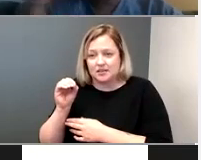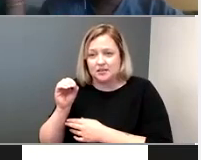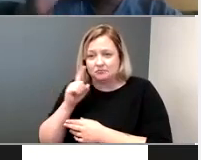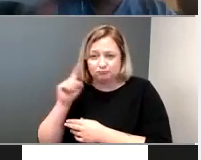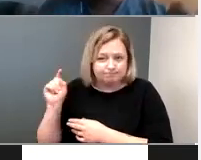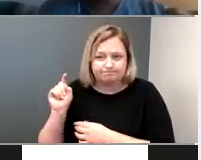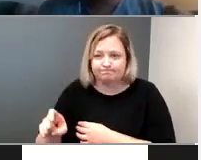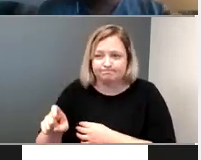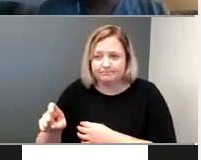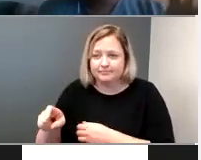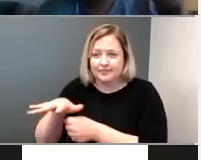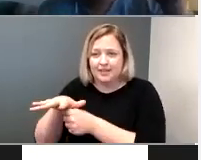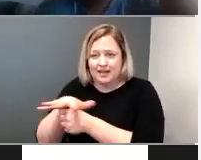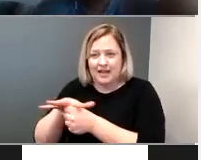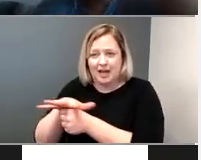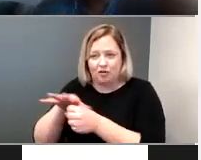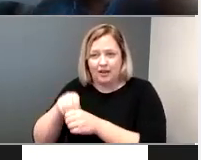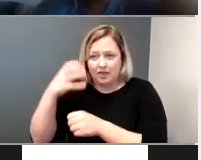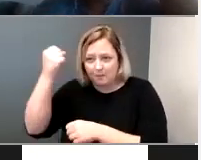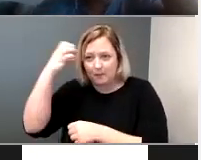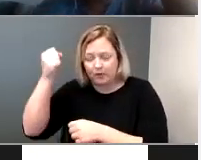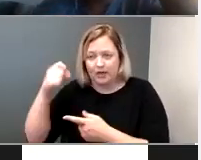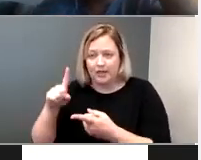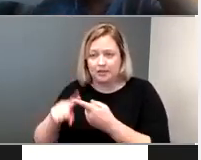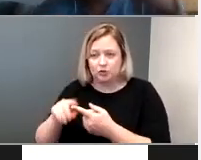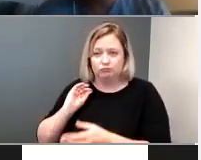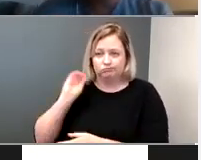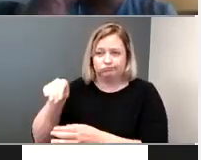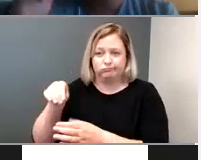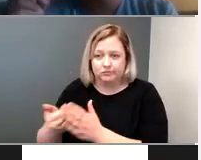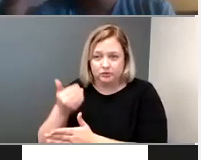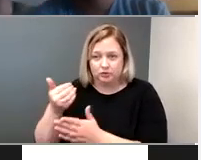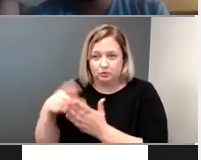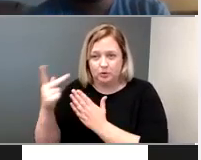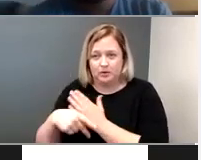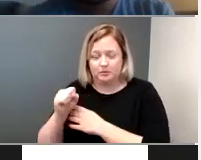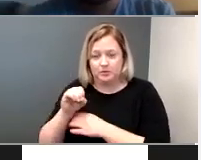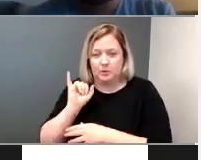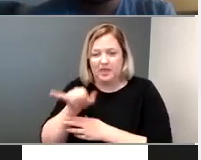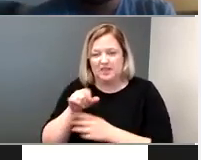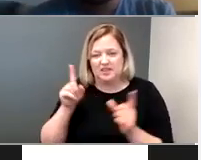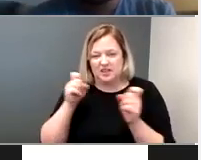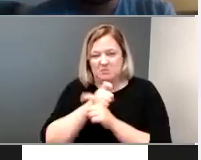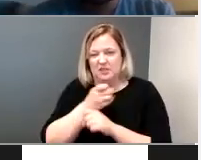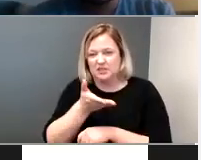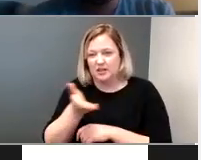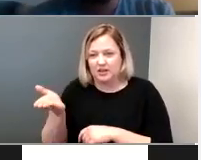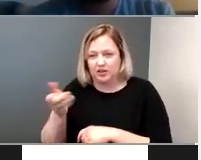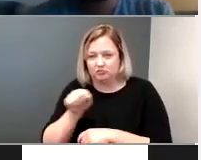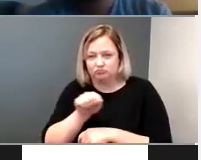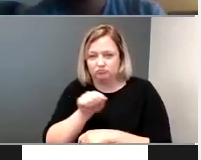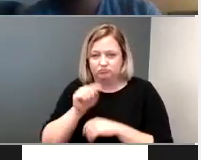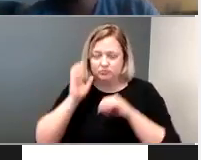and shift out memory cells and so on. So this is an example complexity of such an algorithm.